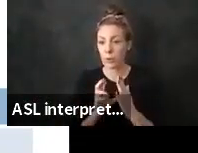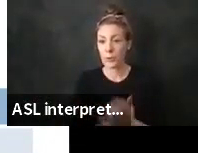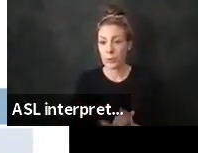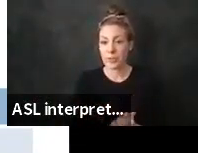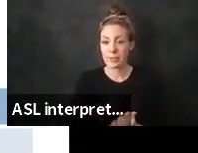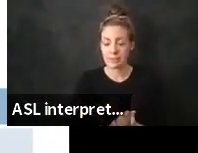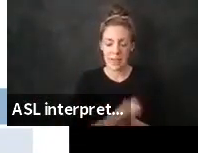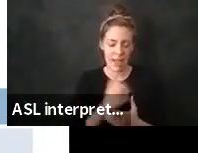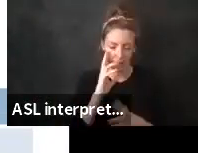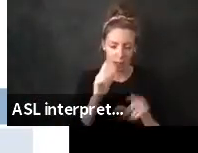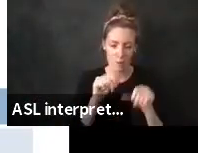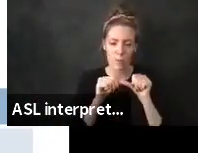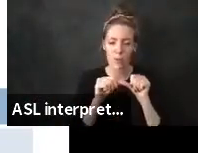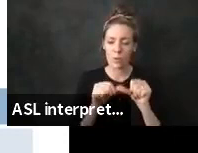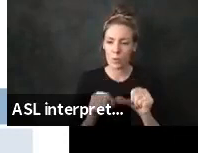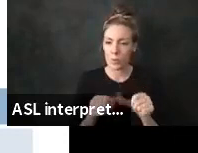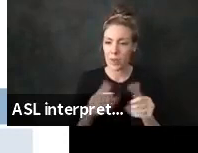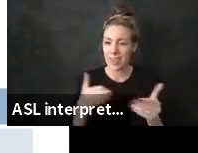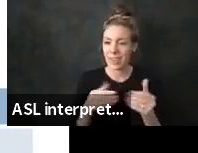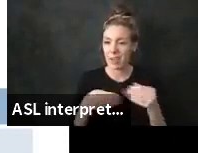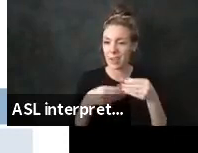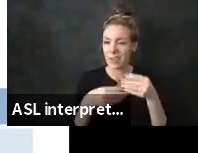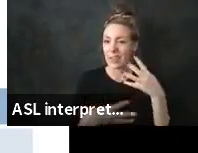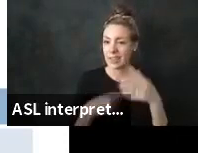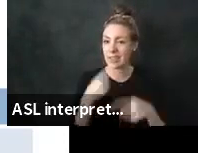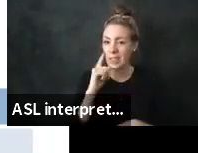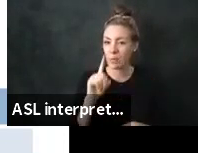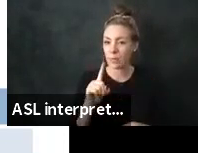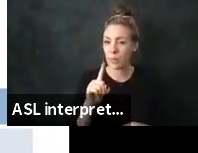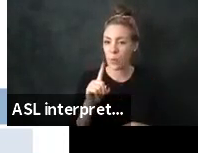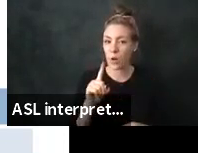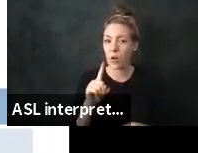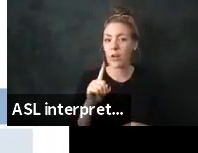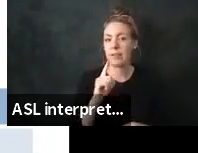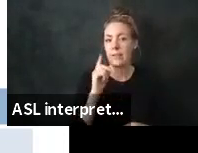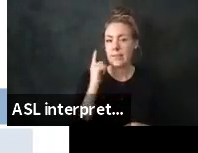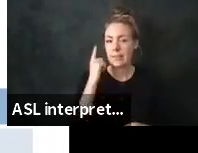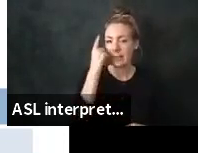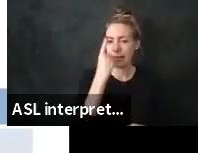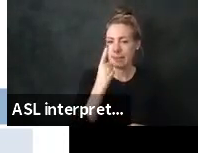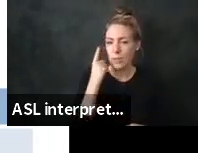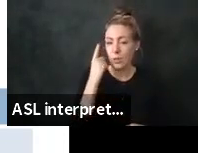remain in the listing for the board to consider and the public